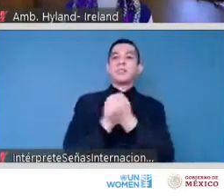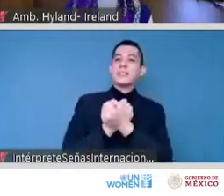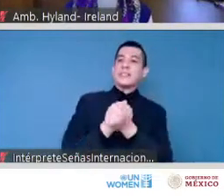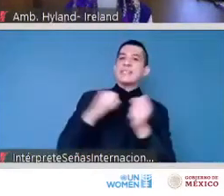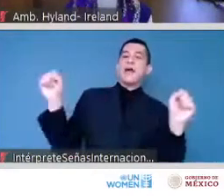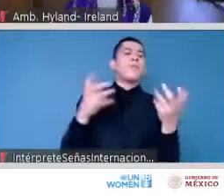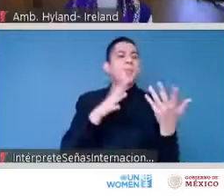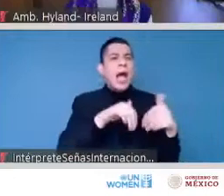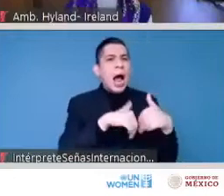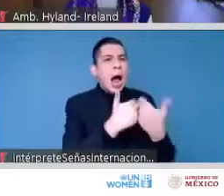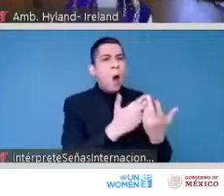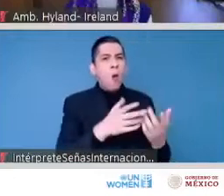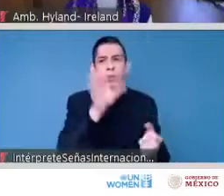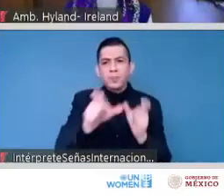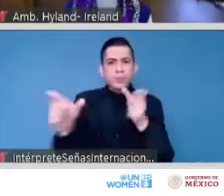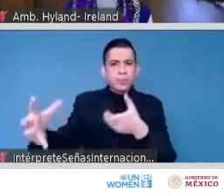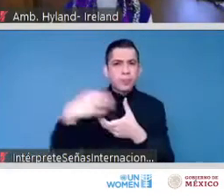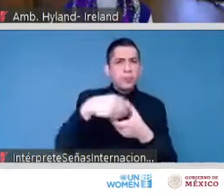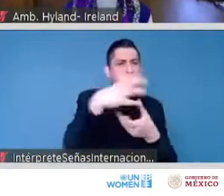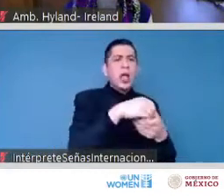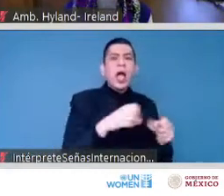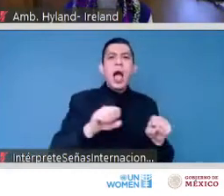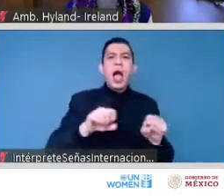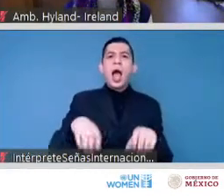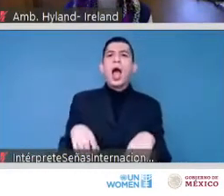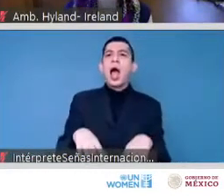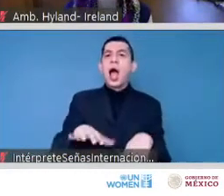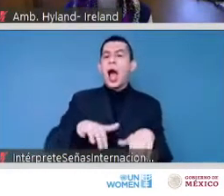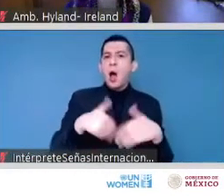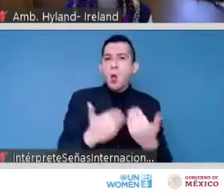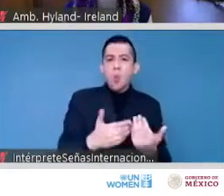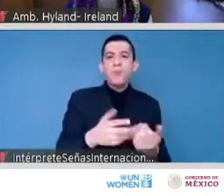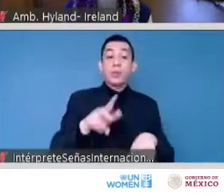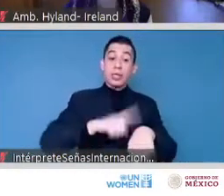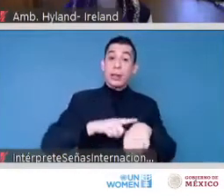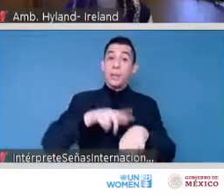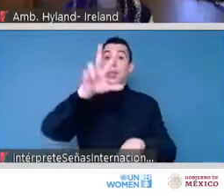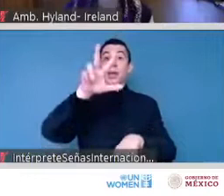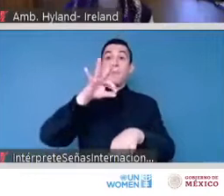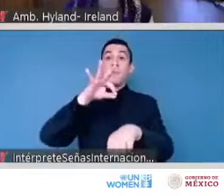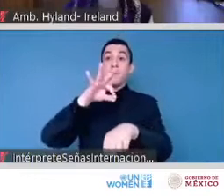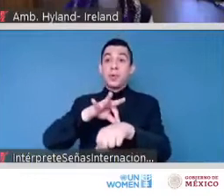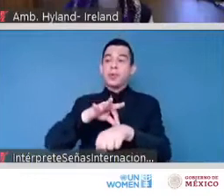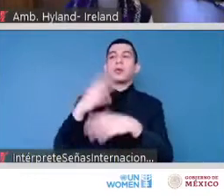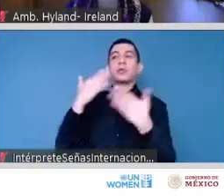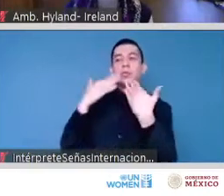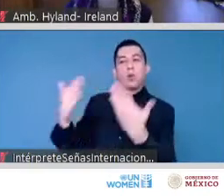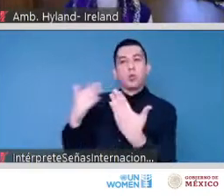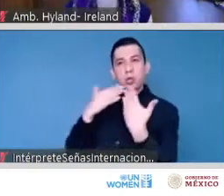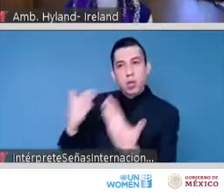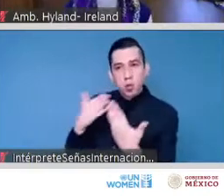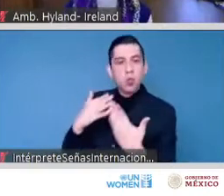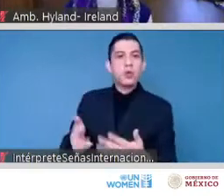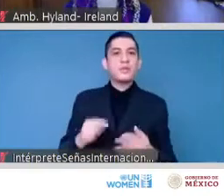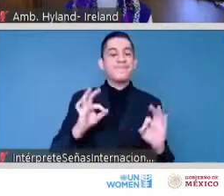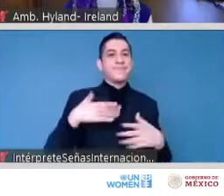3 minutes. Thank you, Susan. It's a pleasure to be with you all. There are quite a number of mechanisms to ensure